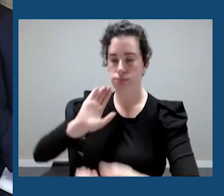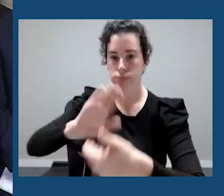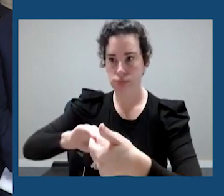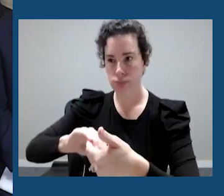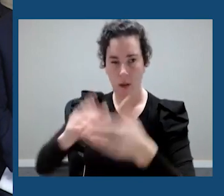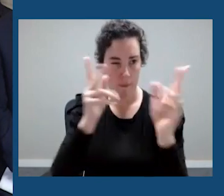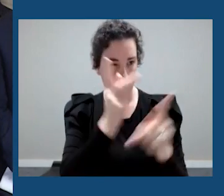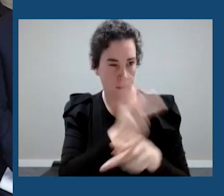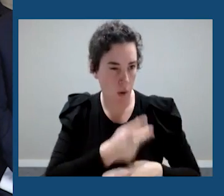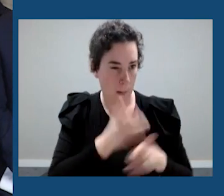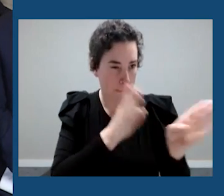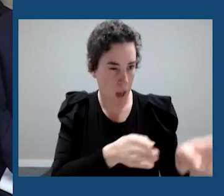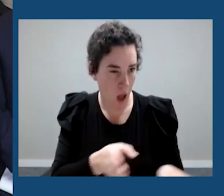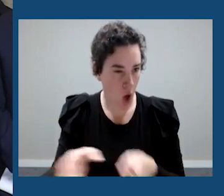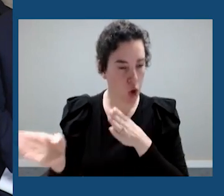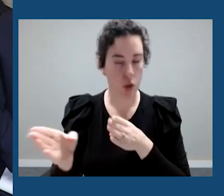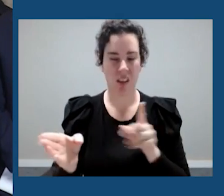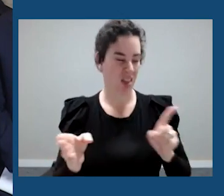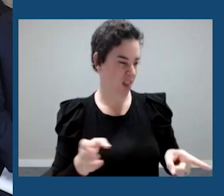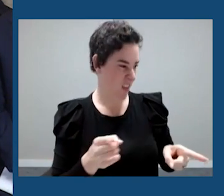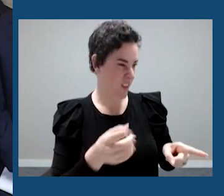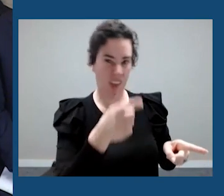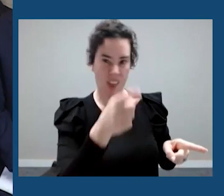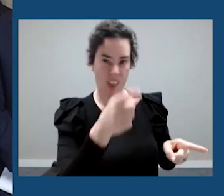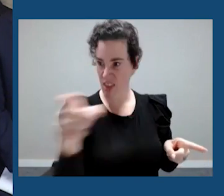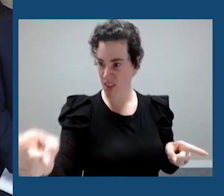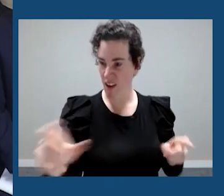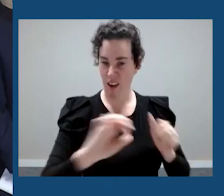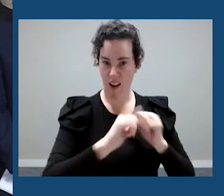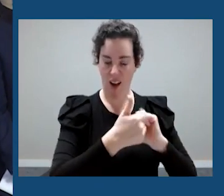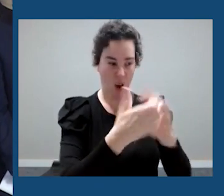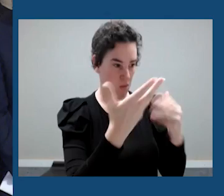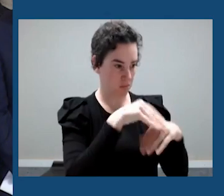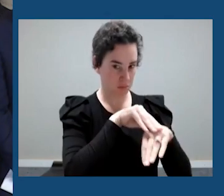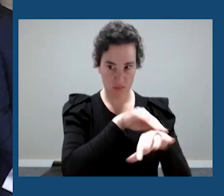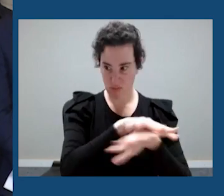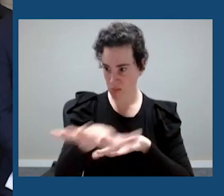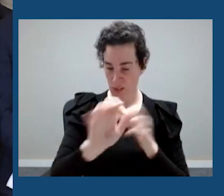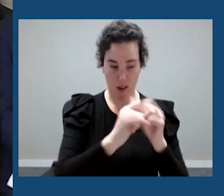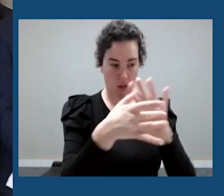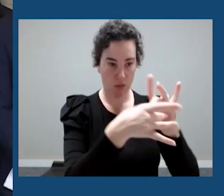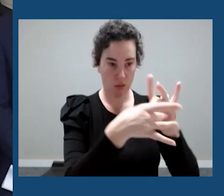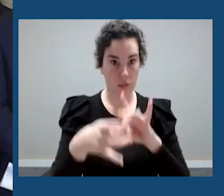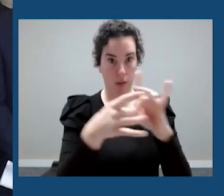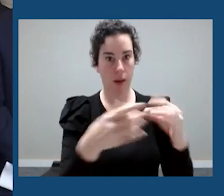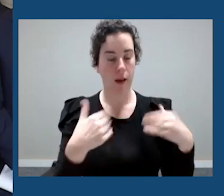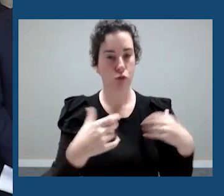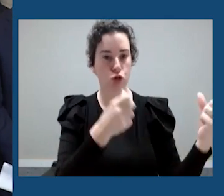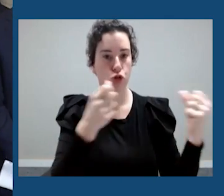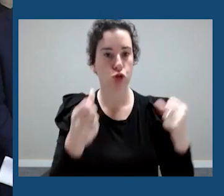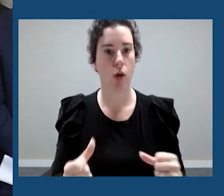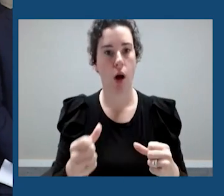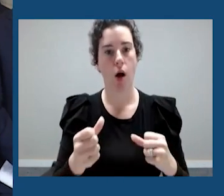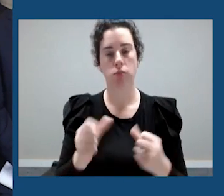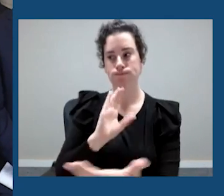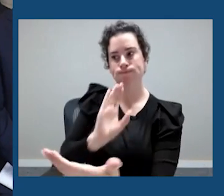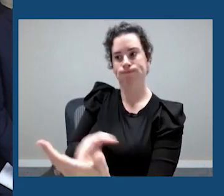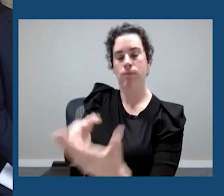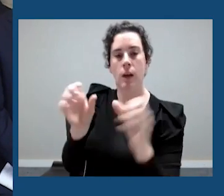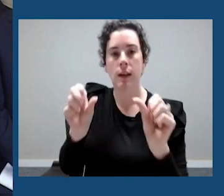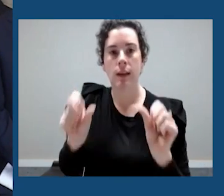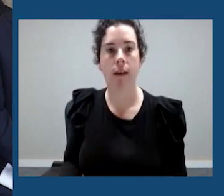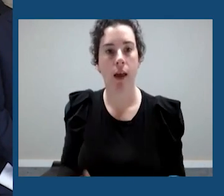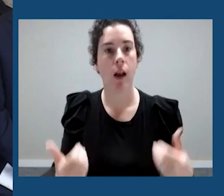crimes, infiltrate these networks, and build strong cases. We also want to protect these businesses. We're providing $5